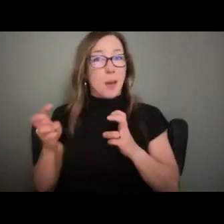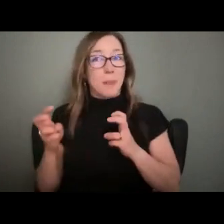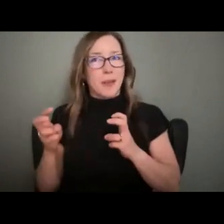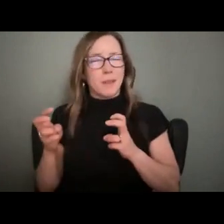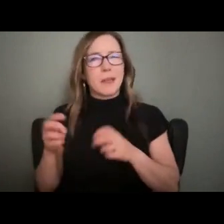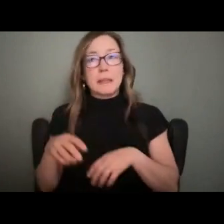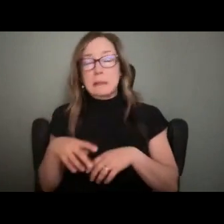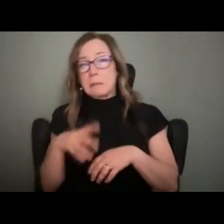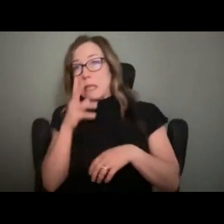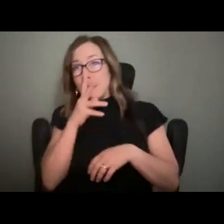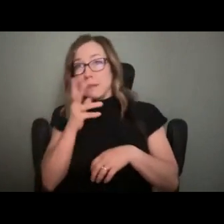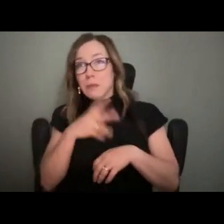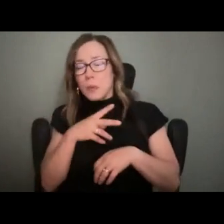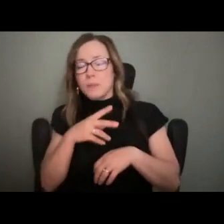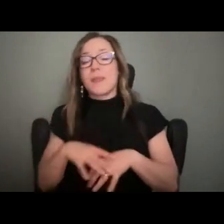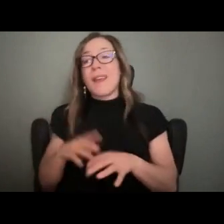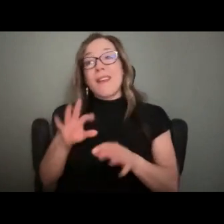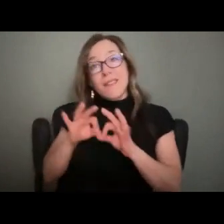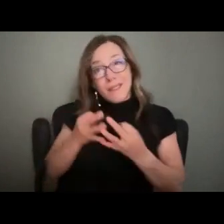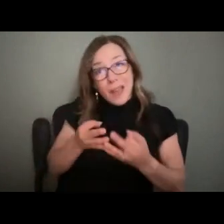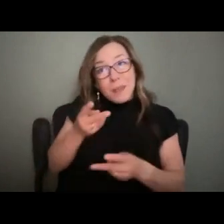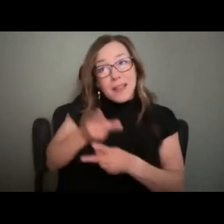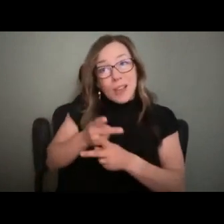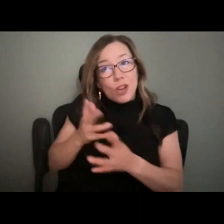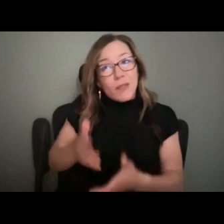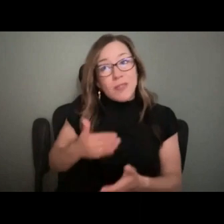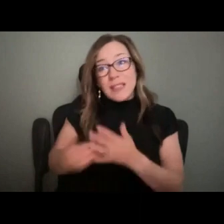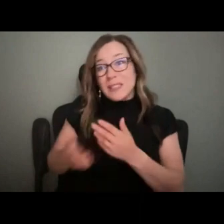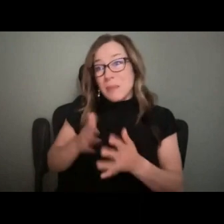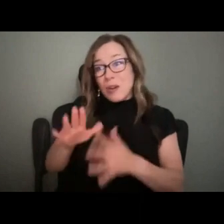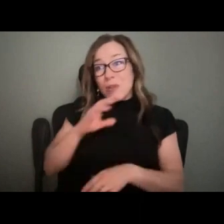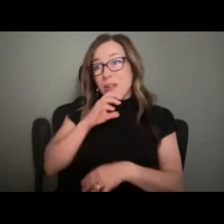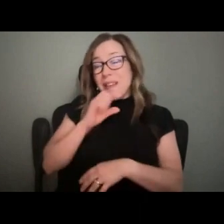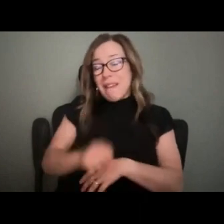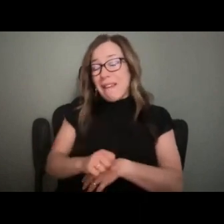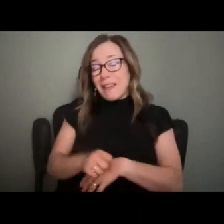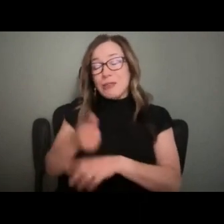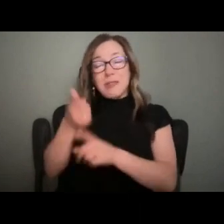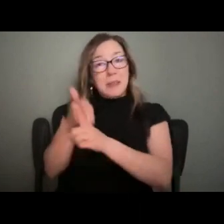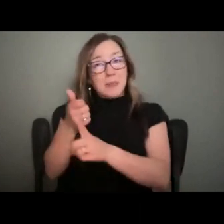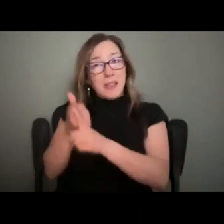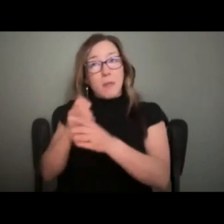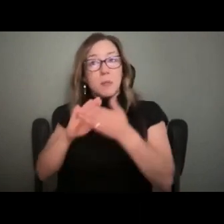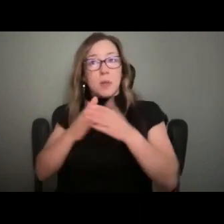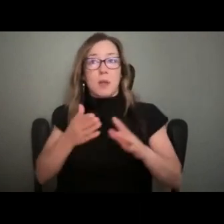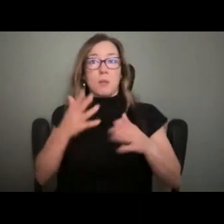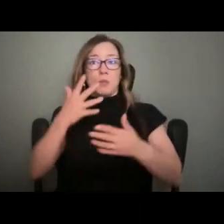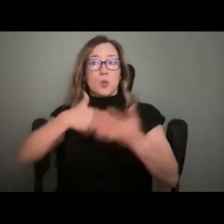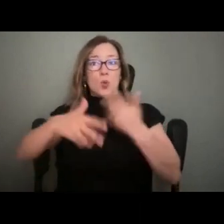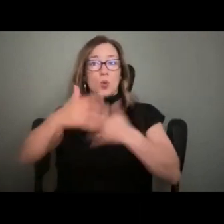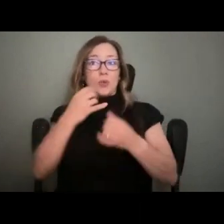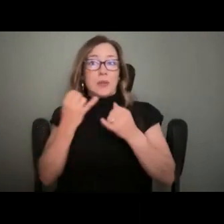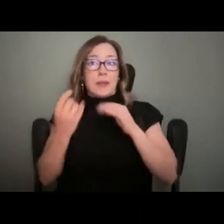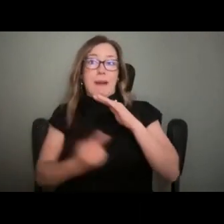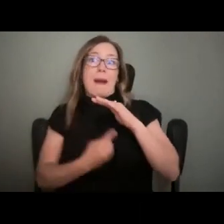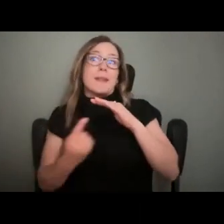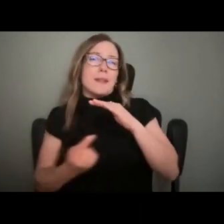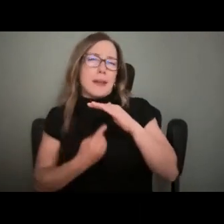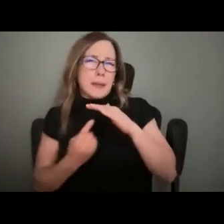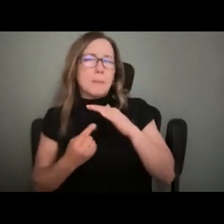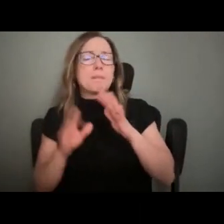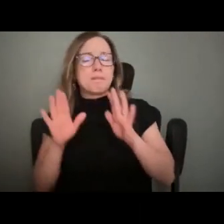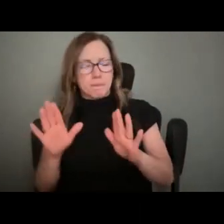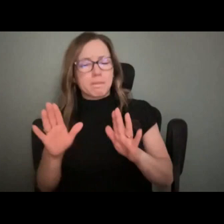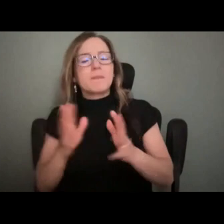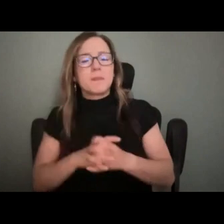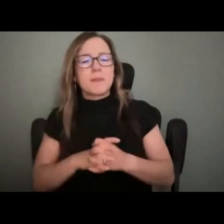fact that family caregivers of all ages can themselves become socially isolated. Let me drop back for a